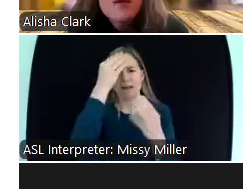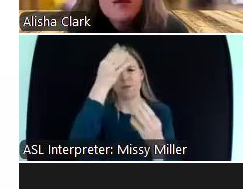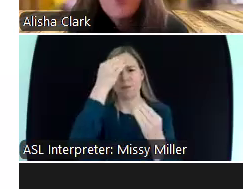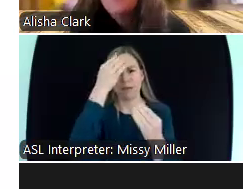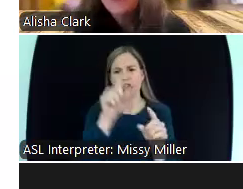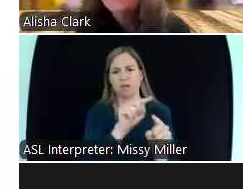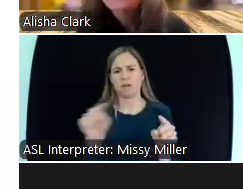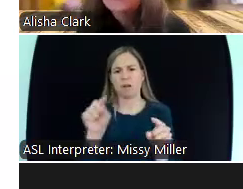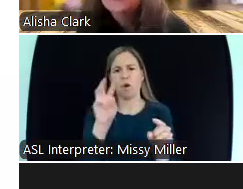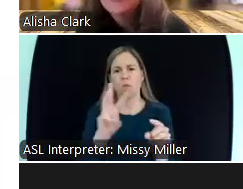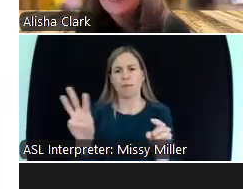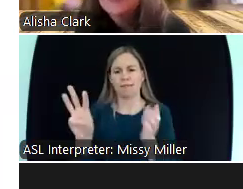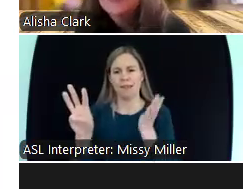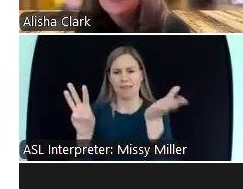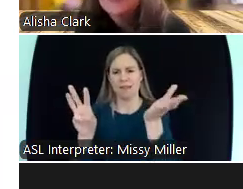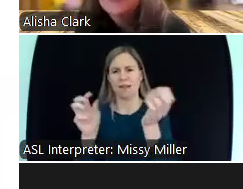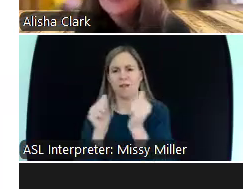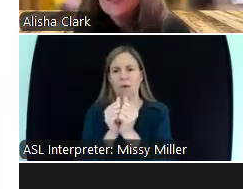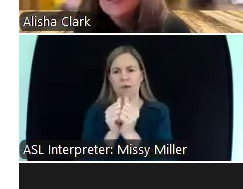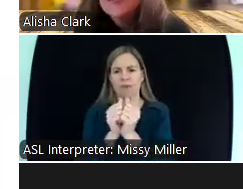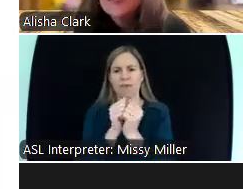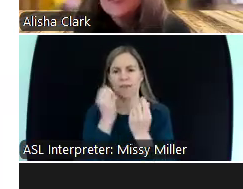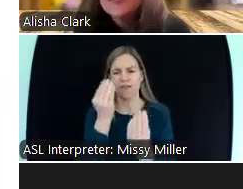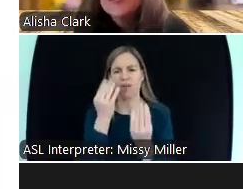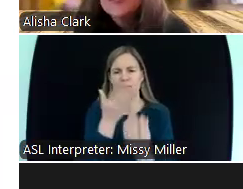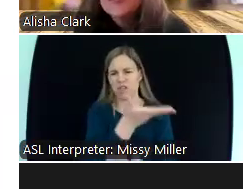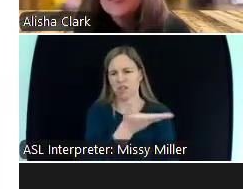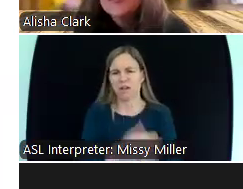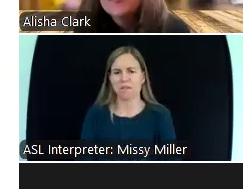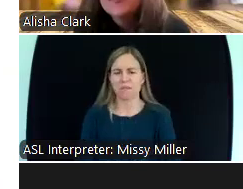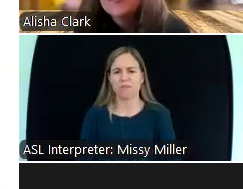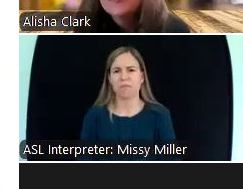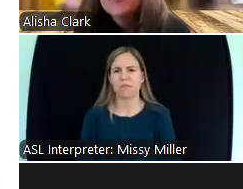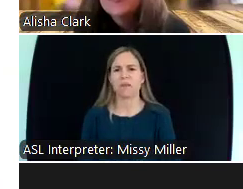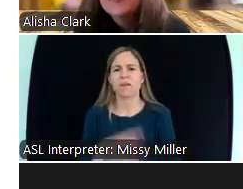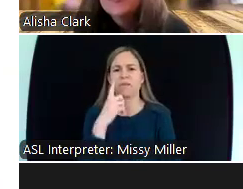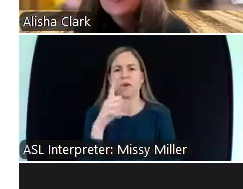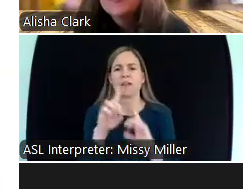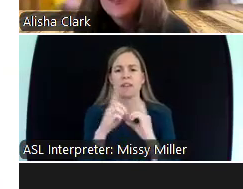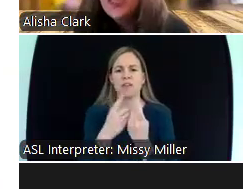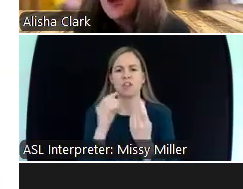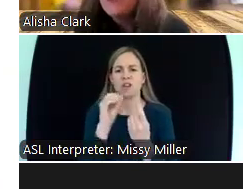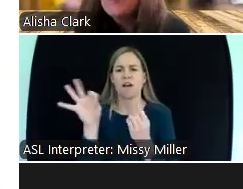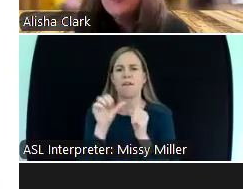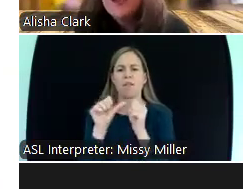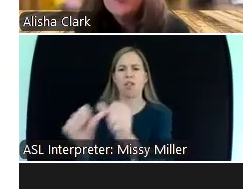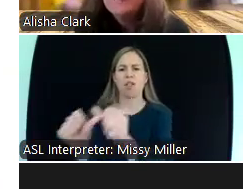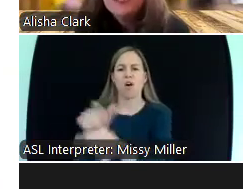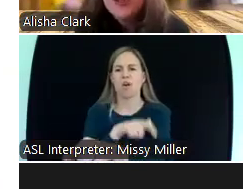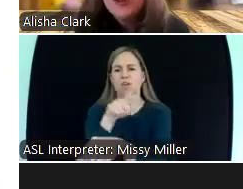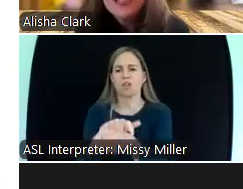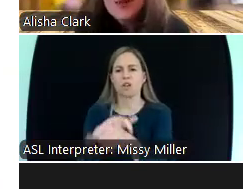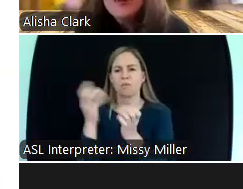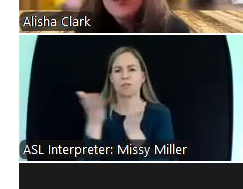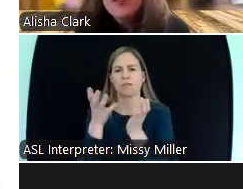website with information, more information about the Division of Long-Term Services and Supports website. It might be the one that I'm going to be